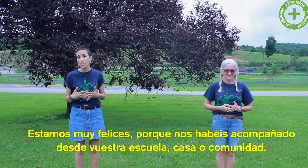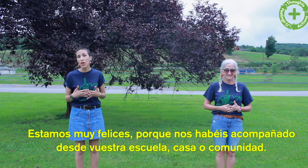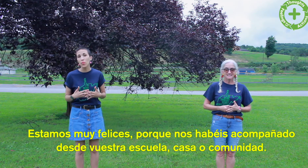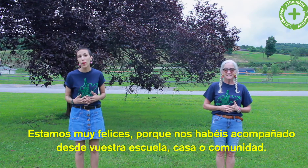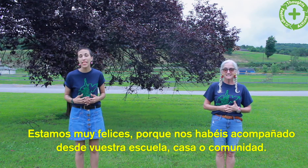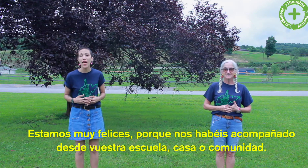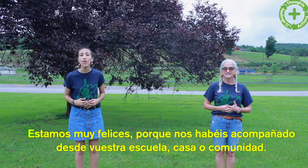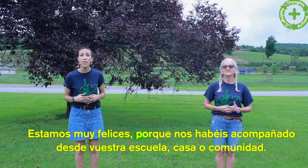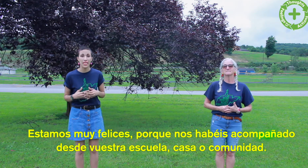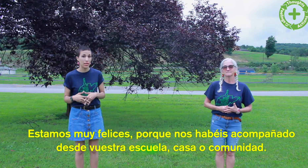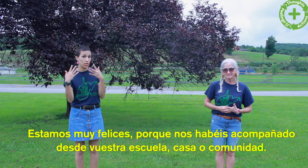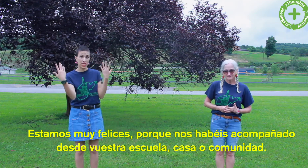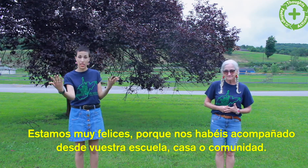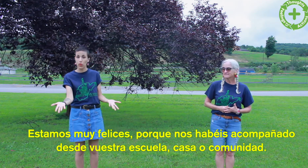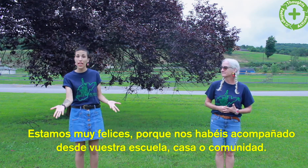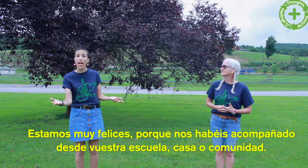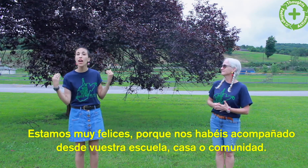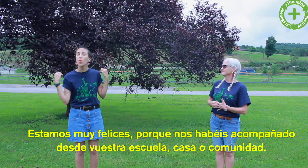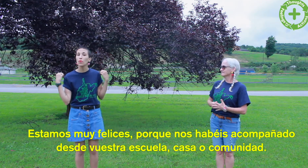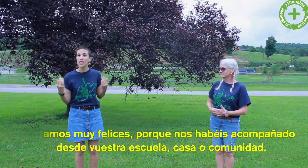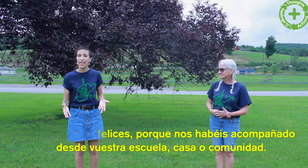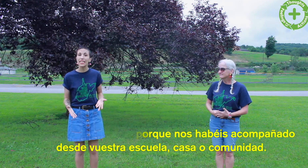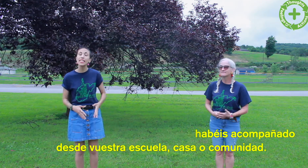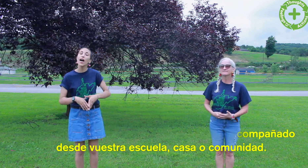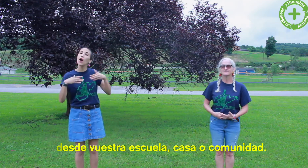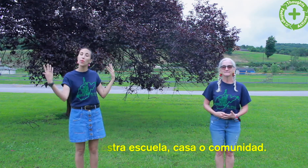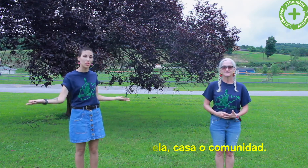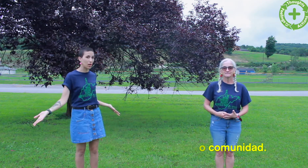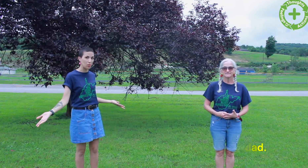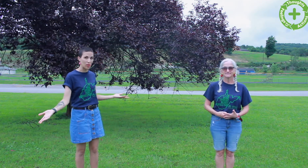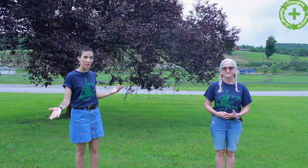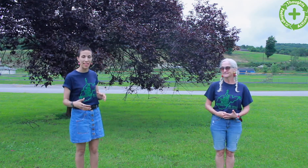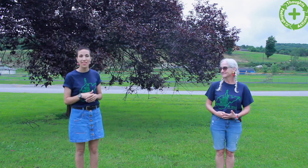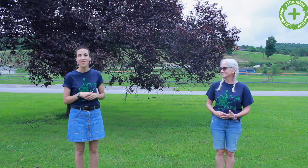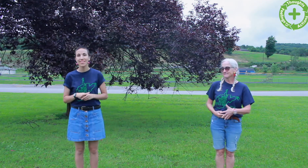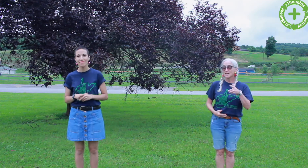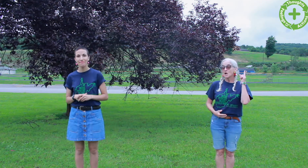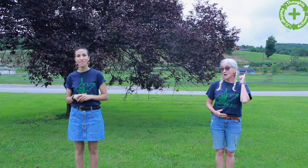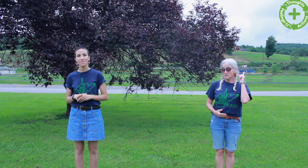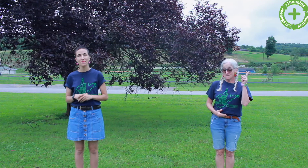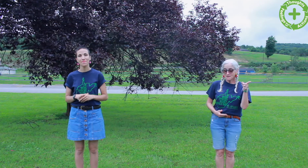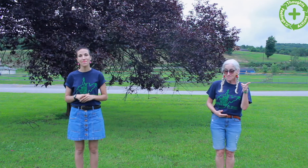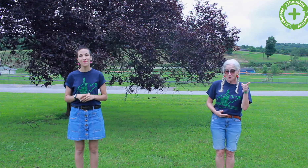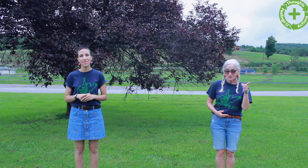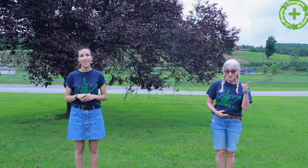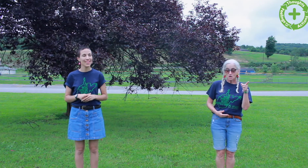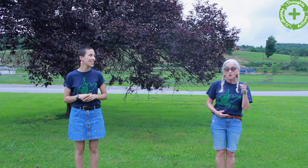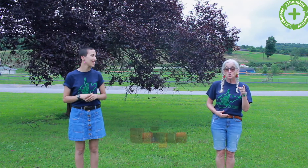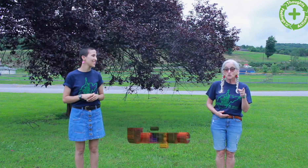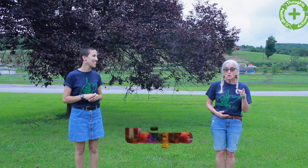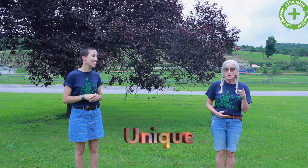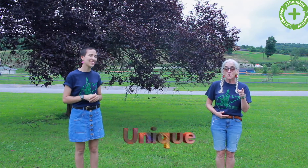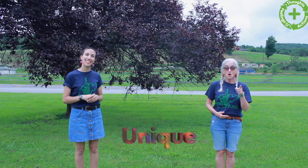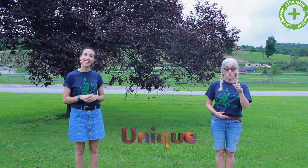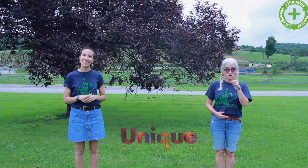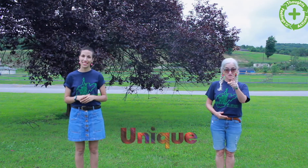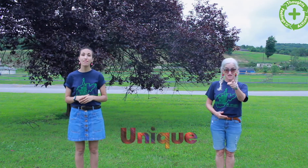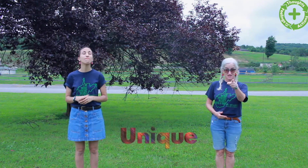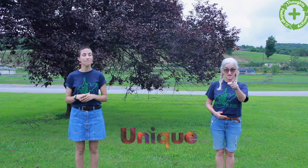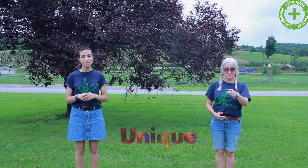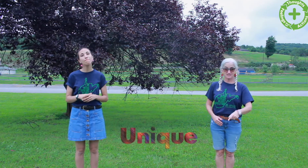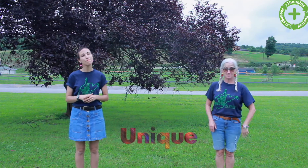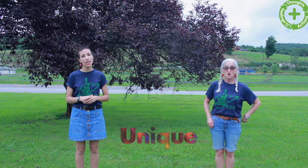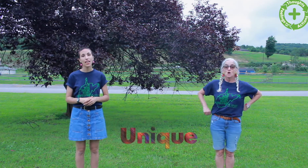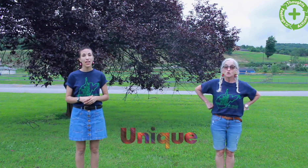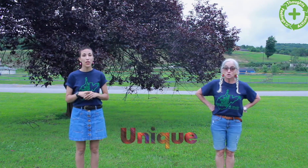nos habéis acompañado desde vuestra escuela, vuestra casa, vuestra comunidad. Remember, you are